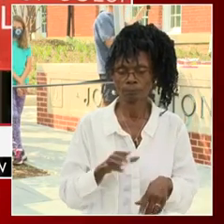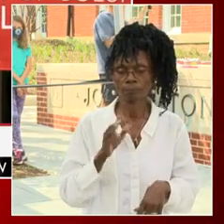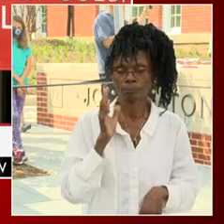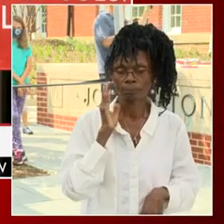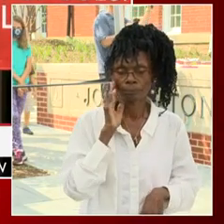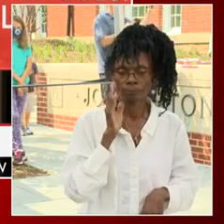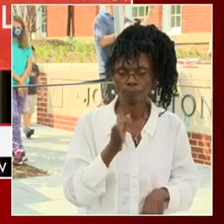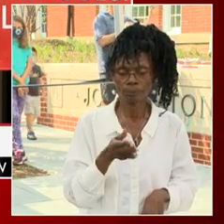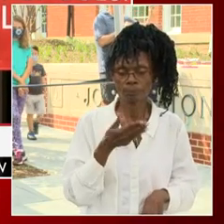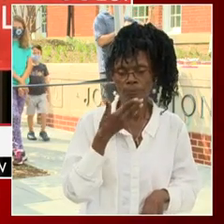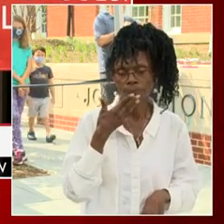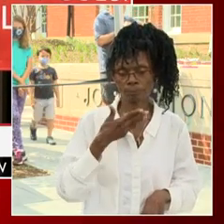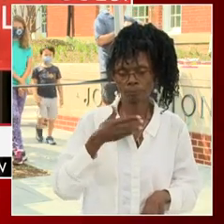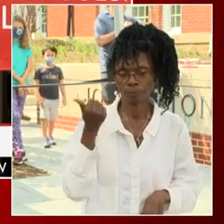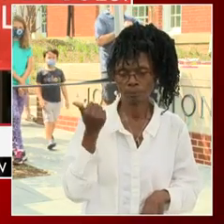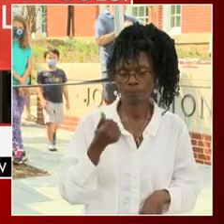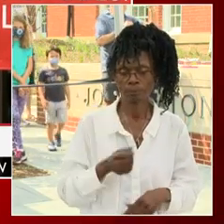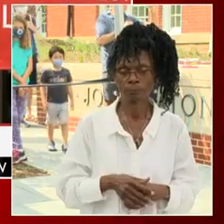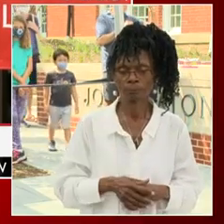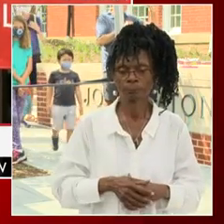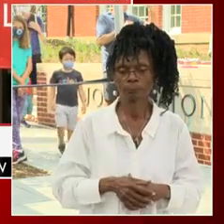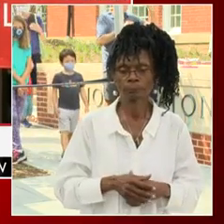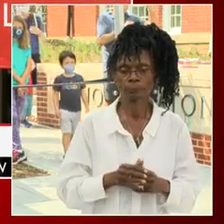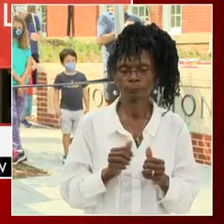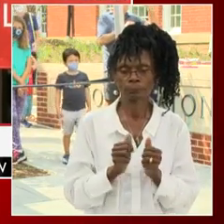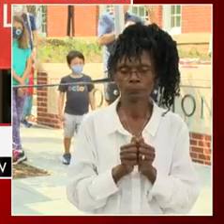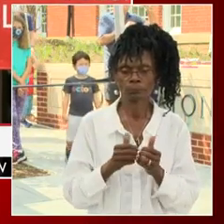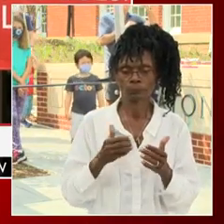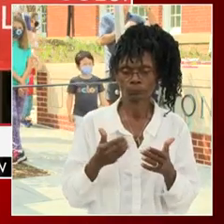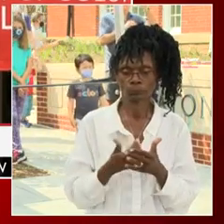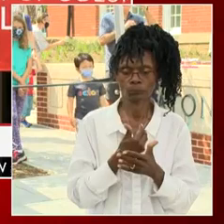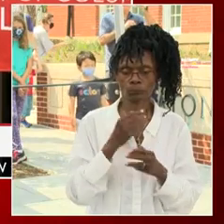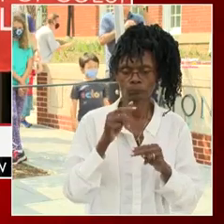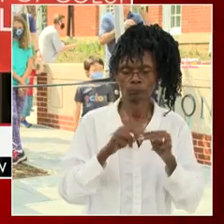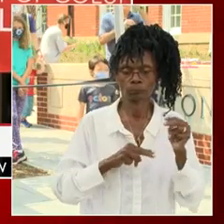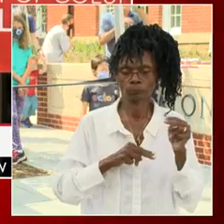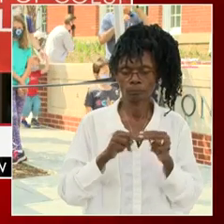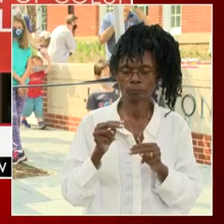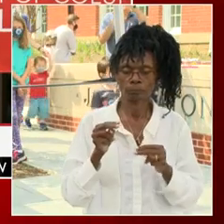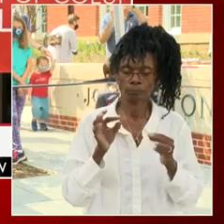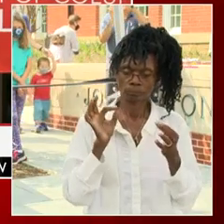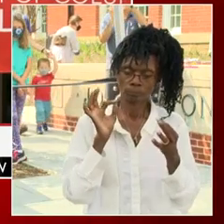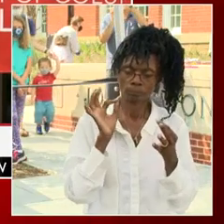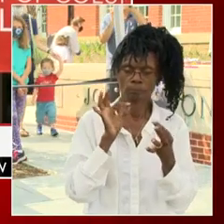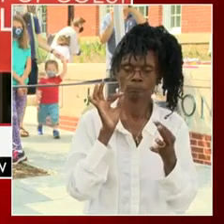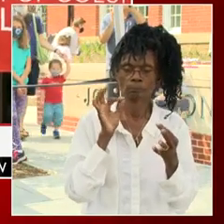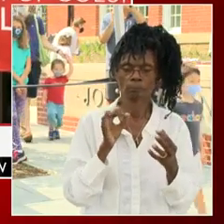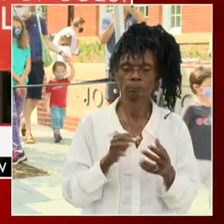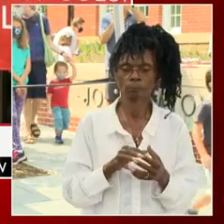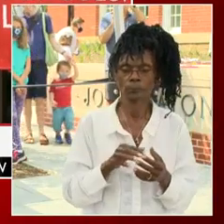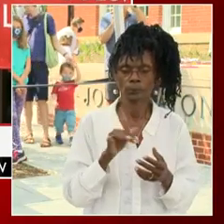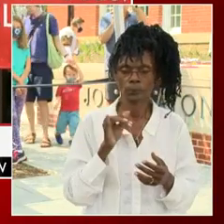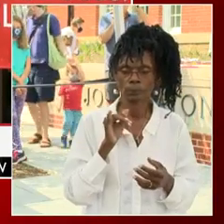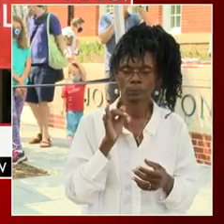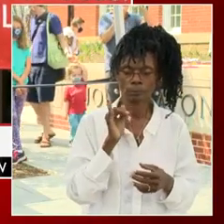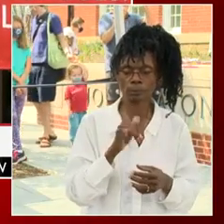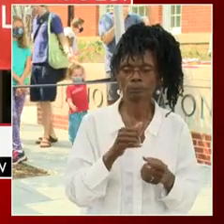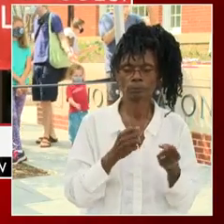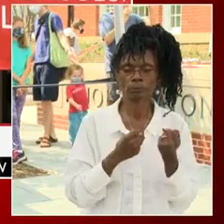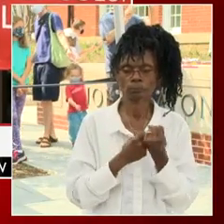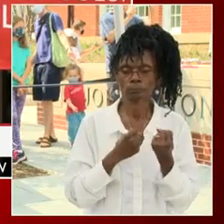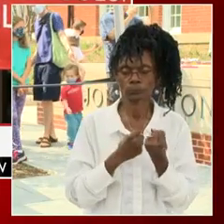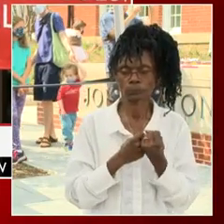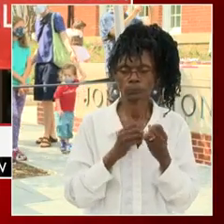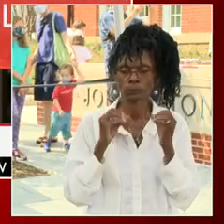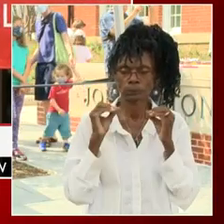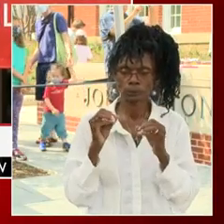in a new building that is state-of-the-art, that supports the teaching and learning that's happening at this